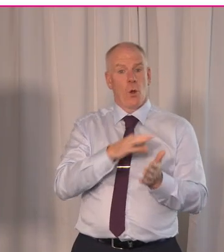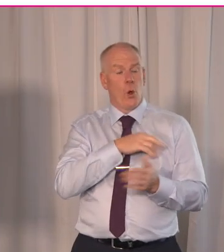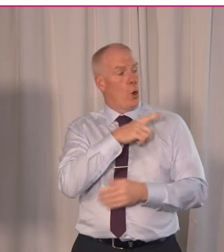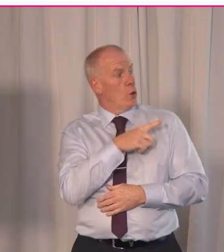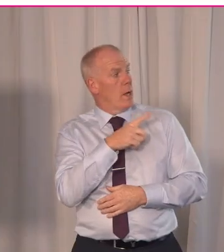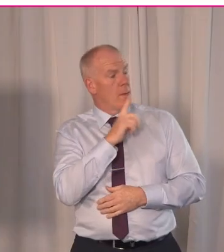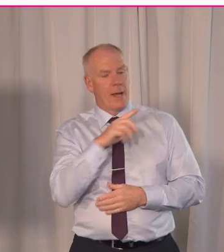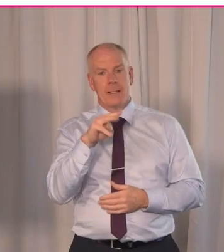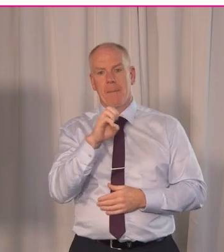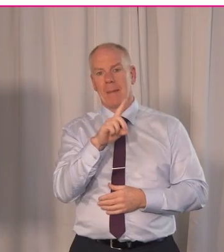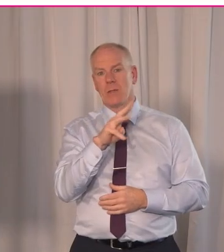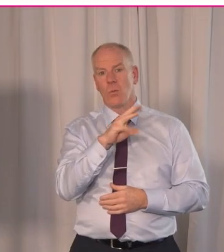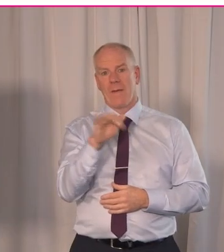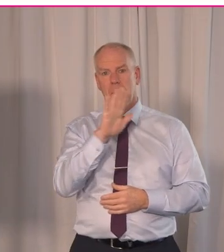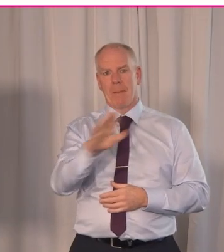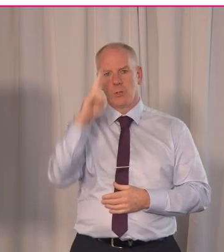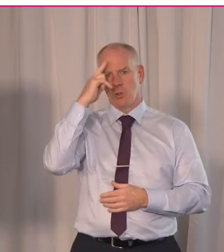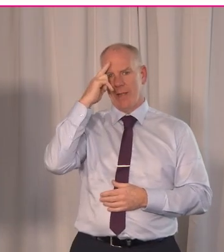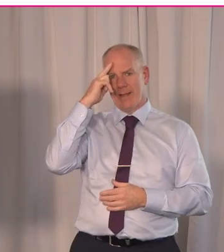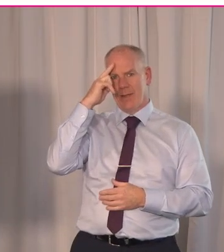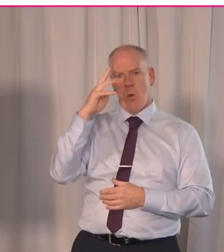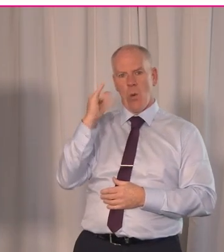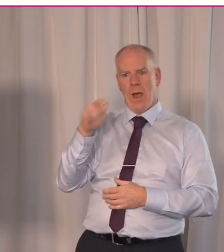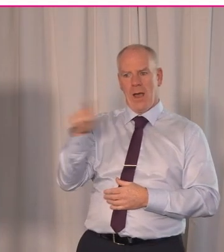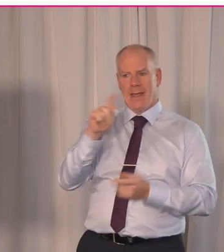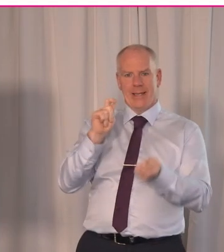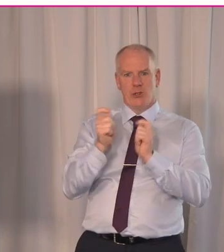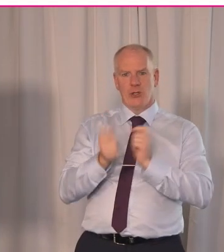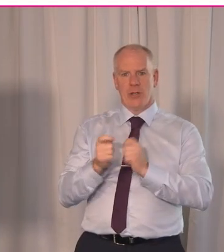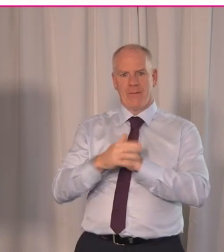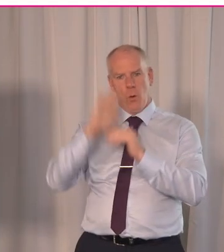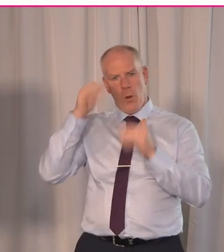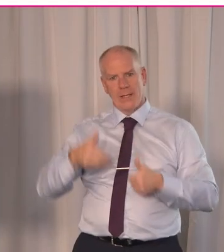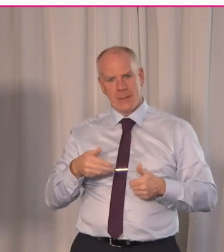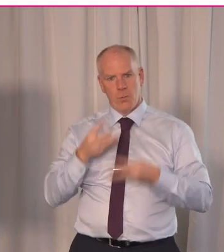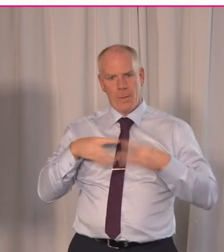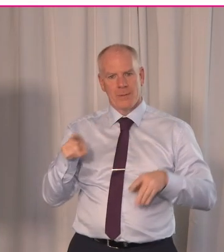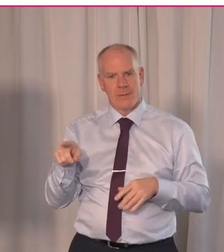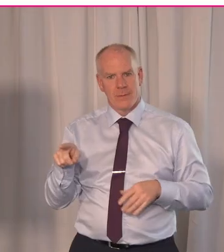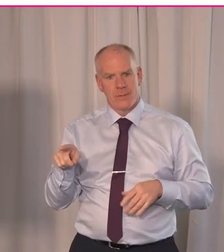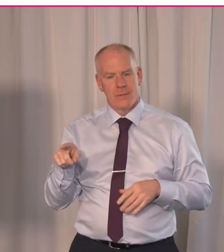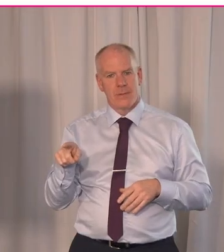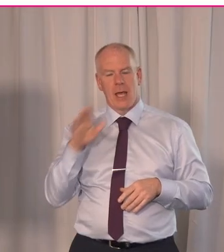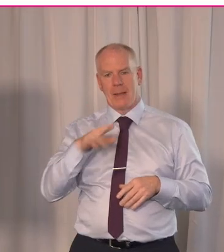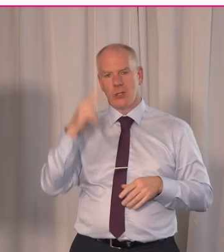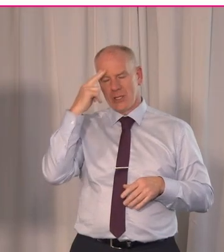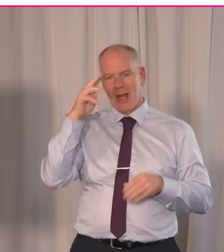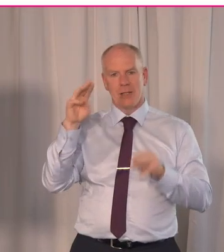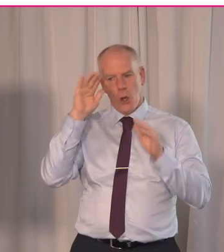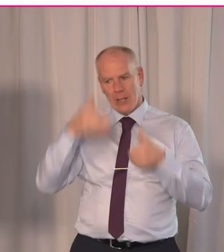but midwives need to understand why adjustments are needed, and they need to understand autistic